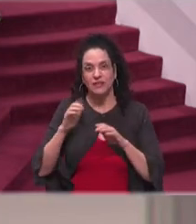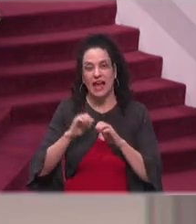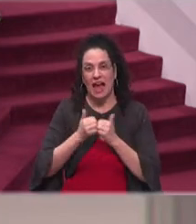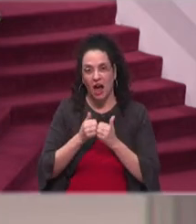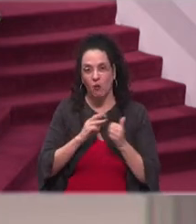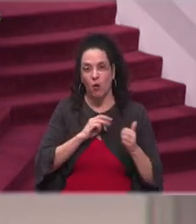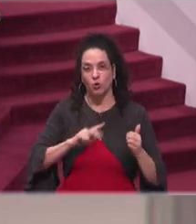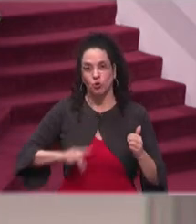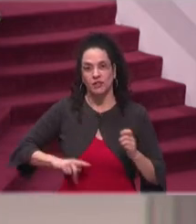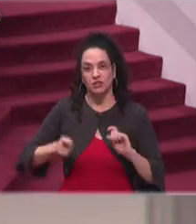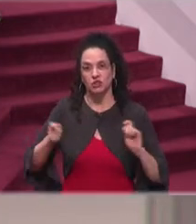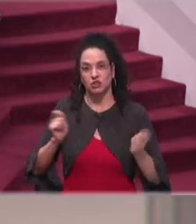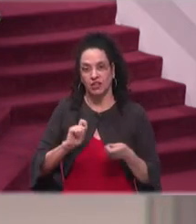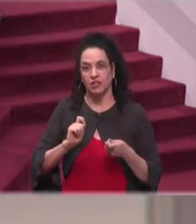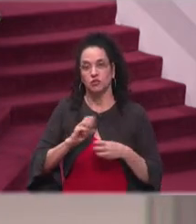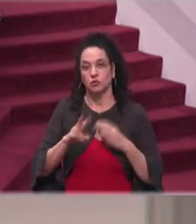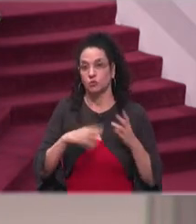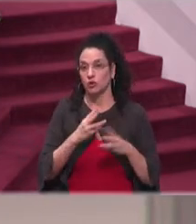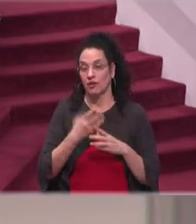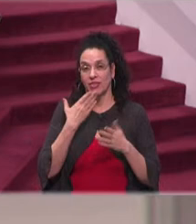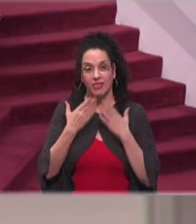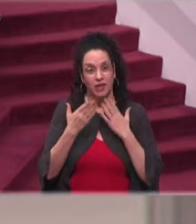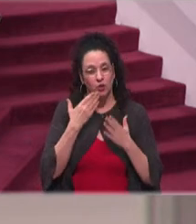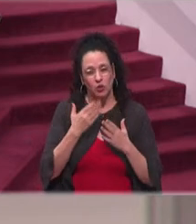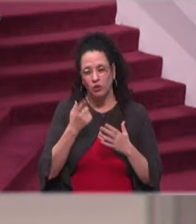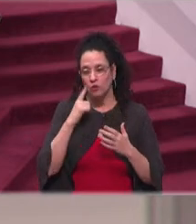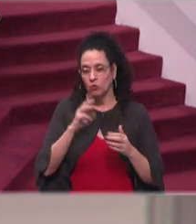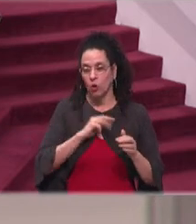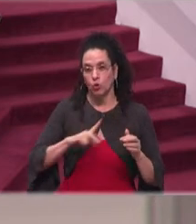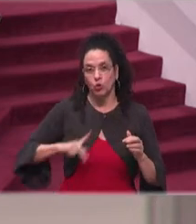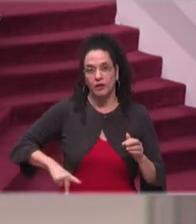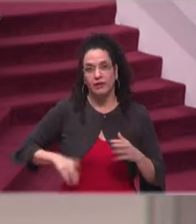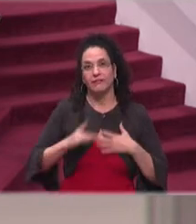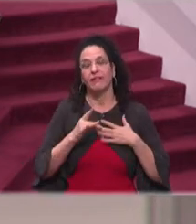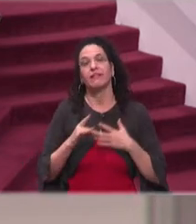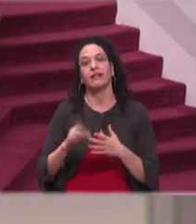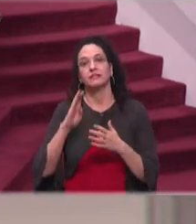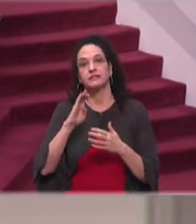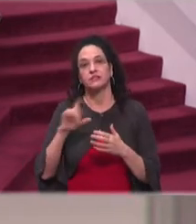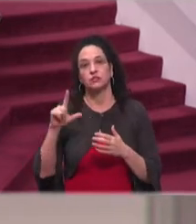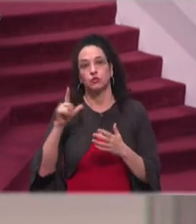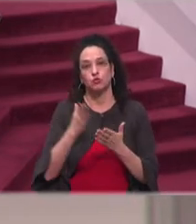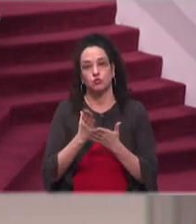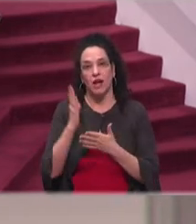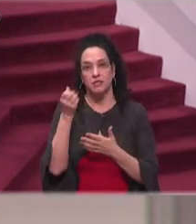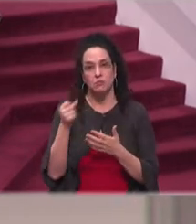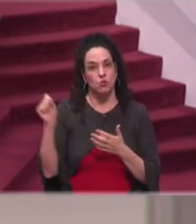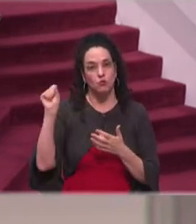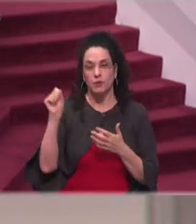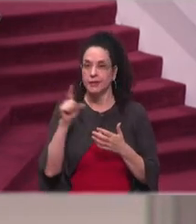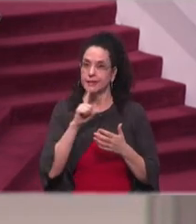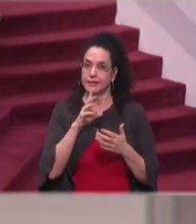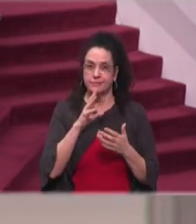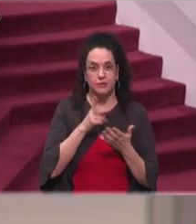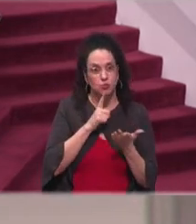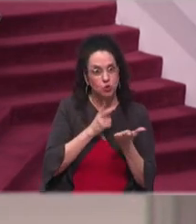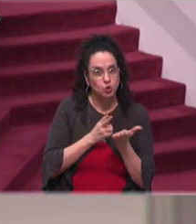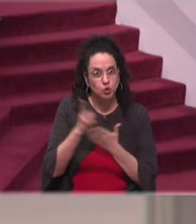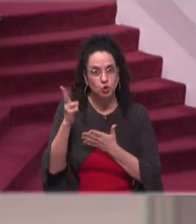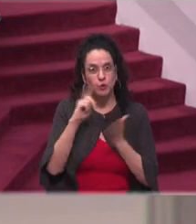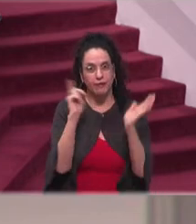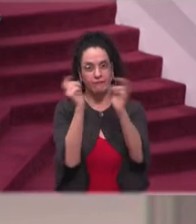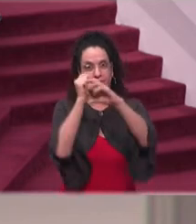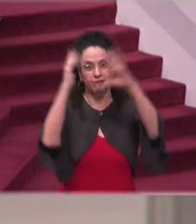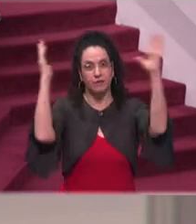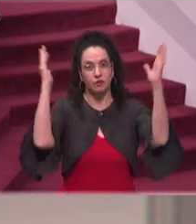Dr. King led the civil rights movement as a spiritual leader, speaking the truth of the word and vision for a better tomorrow.